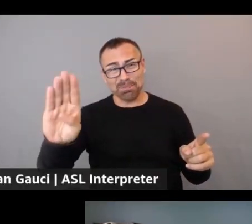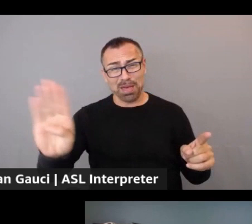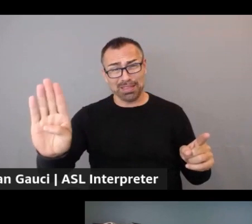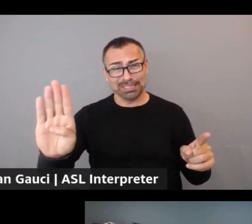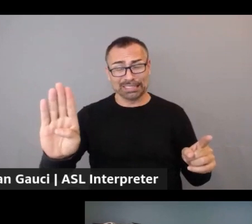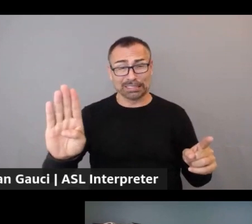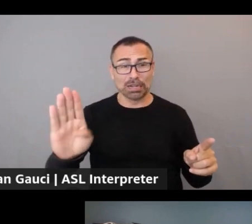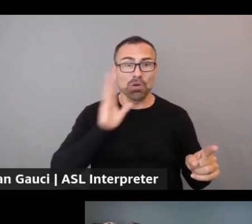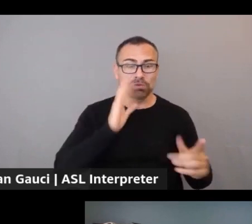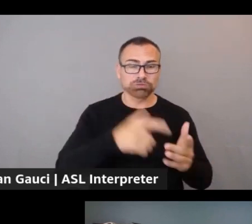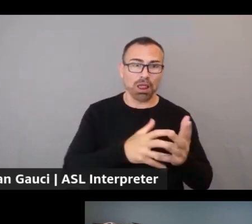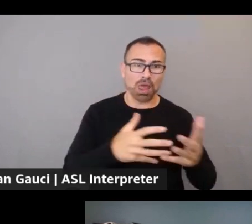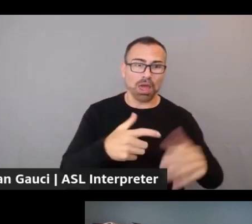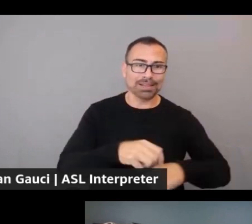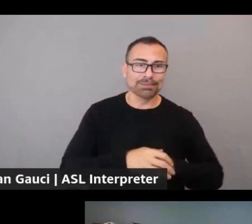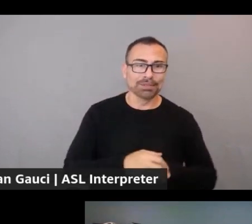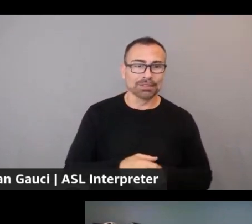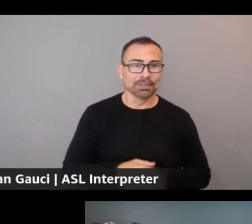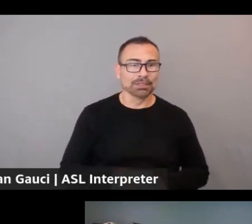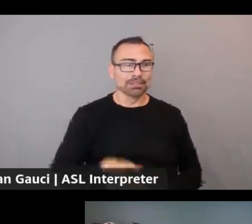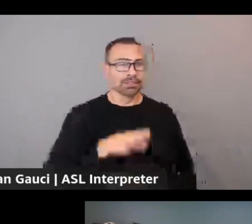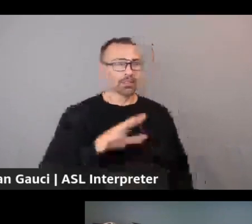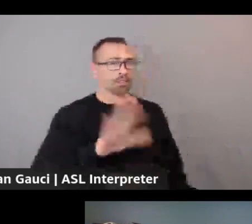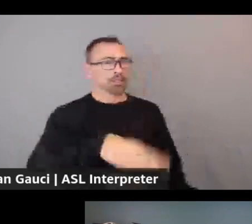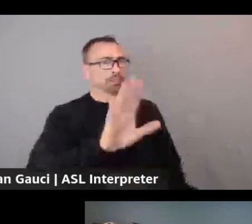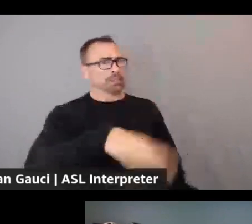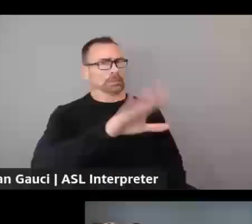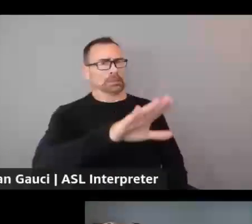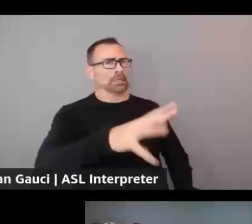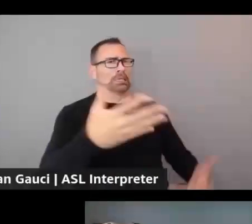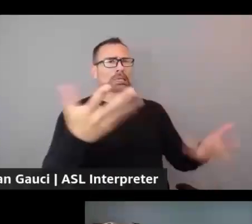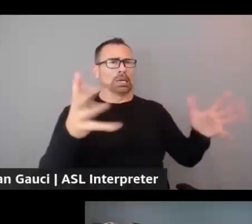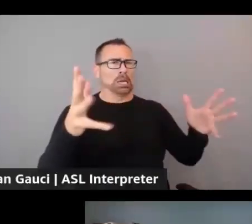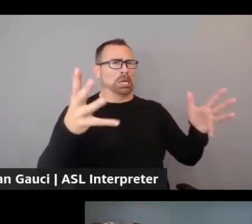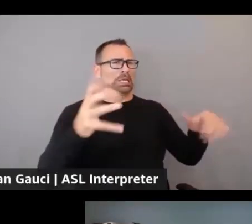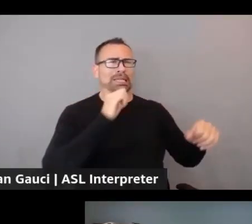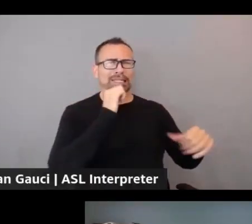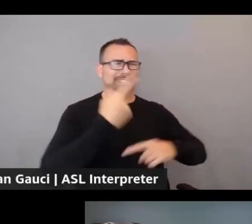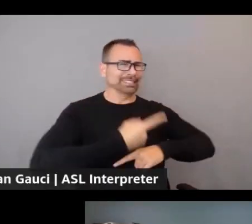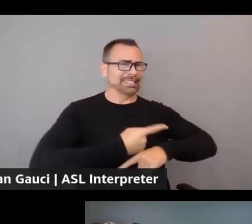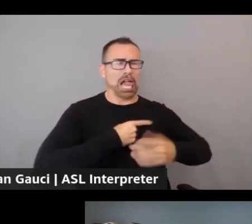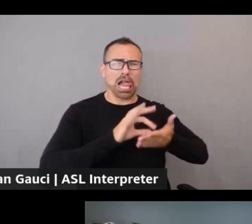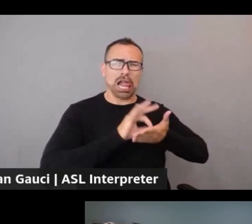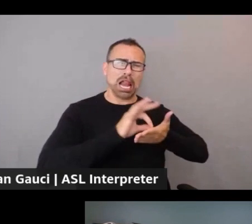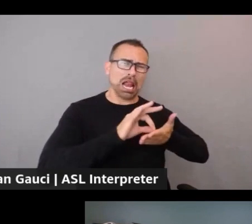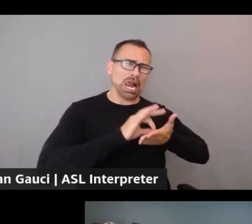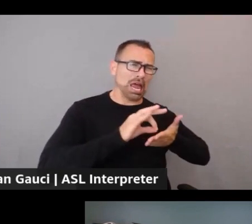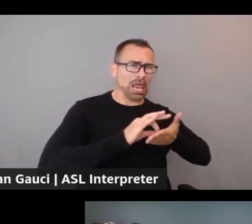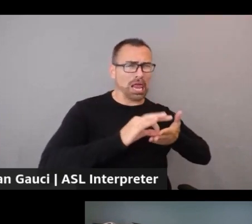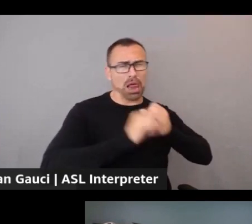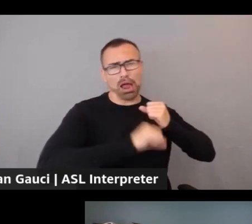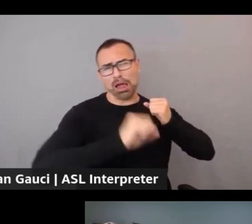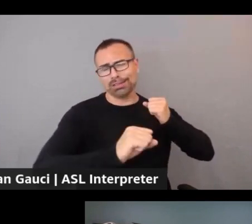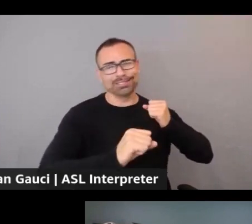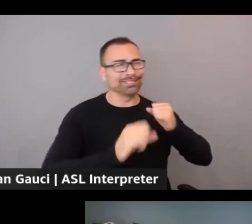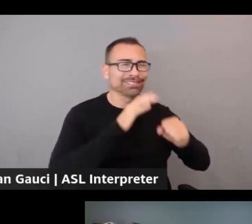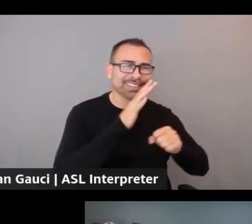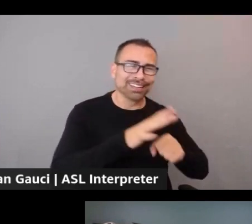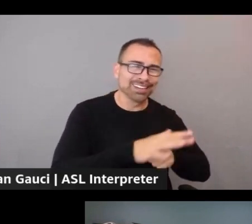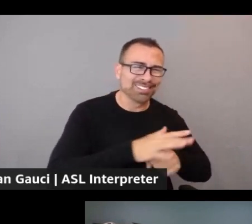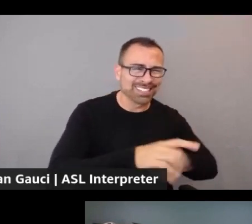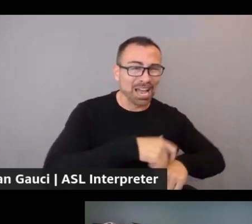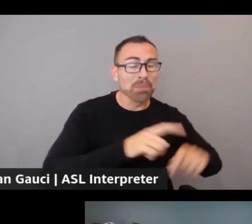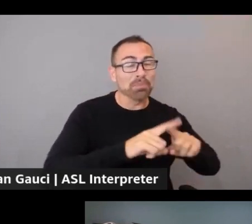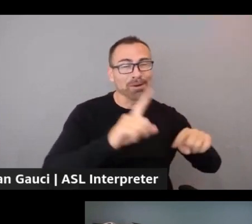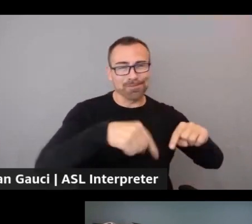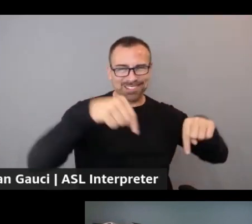here. Otherwise, right, we don't have enough time today for that. But you can start after the show's over. Let us know